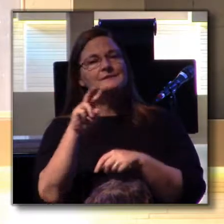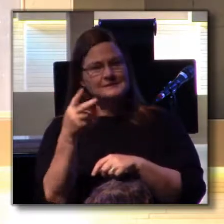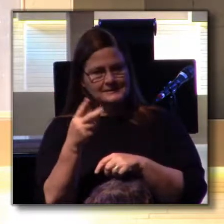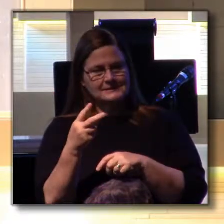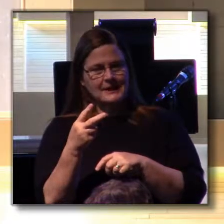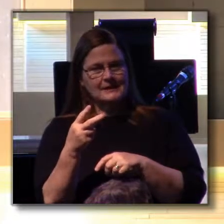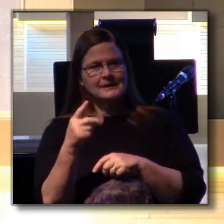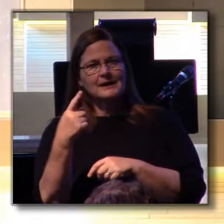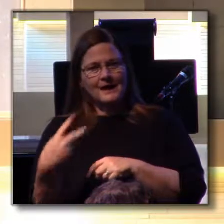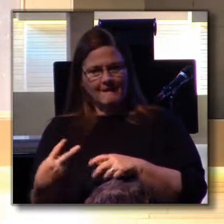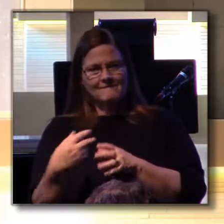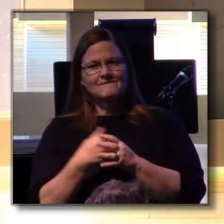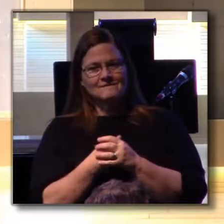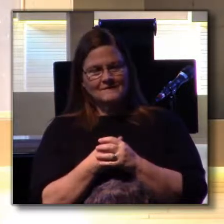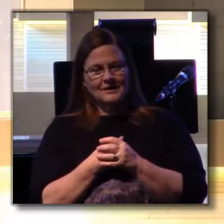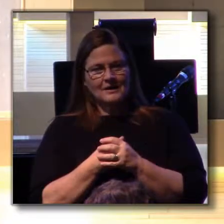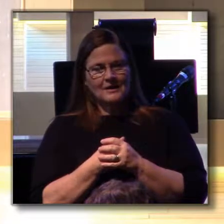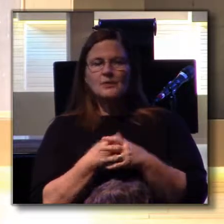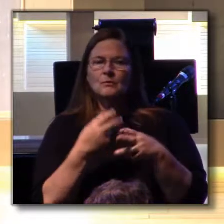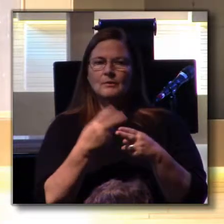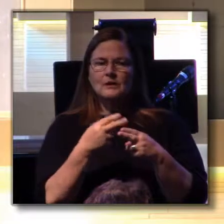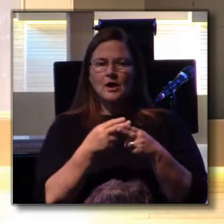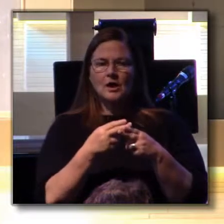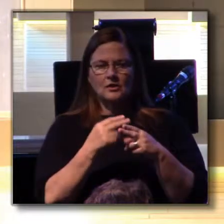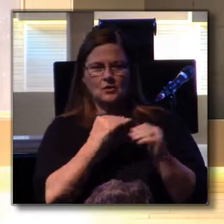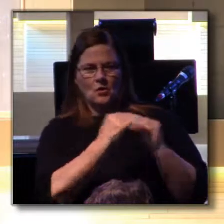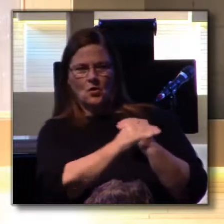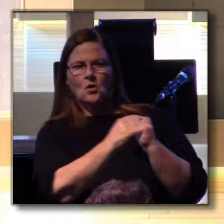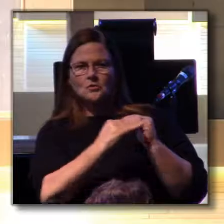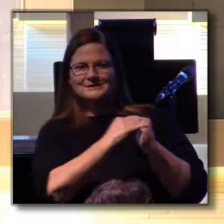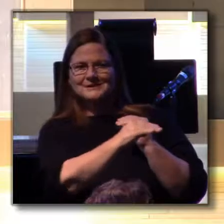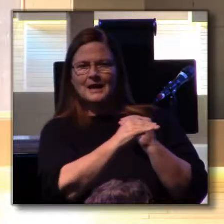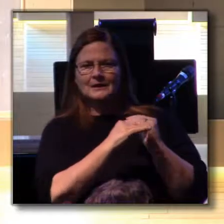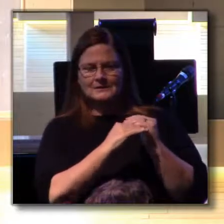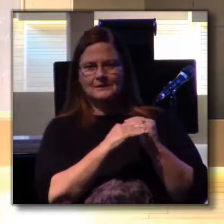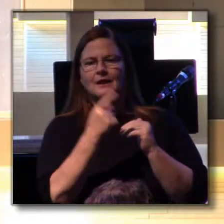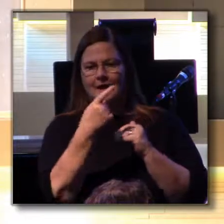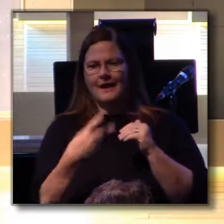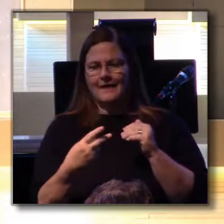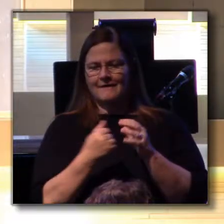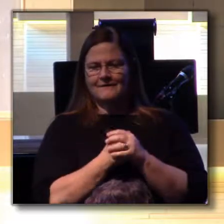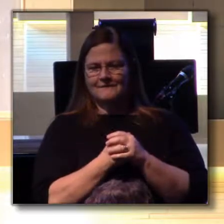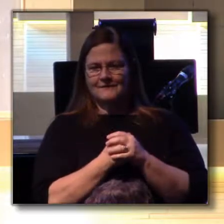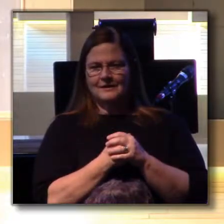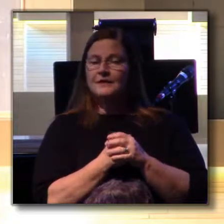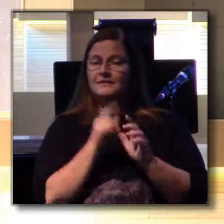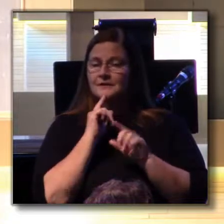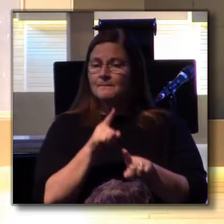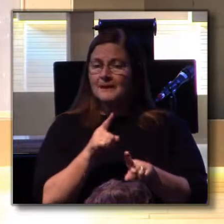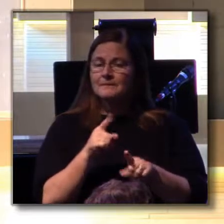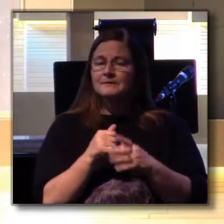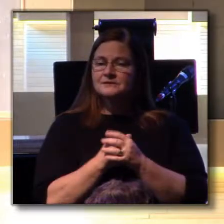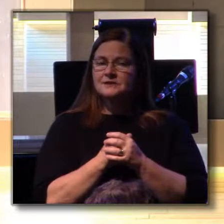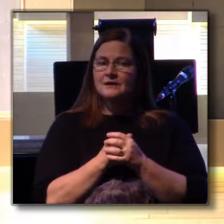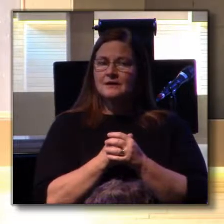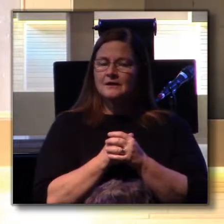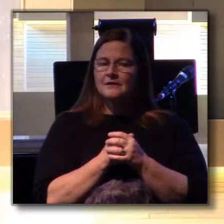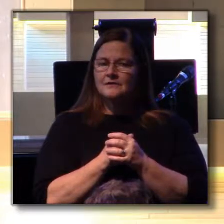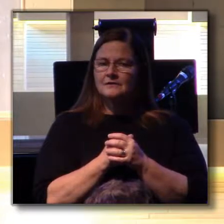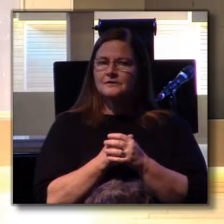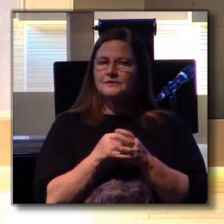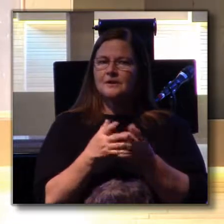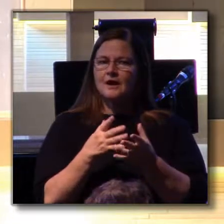The second half, what we would call the horizontal half of the 10 commandments, the commandments that pertain to our